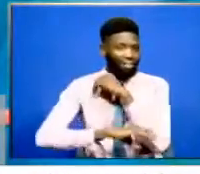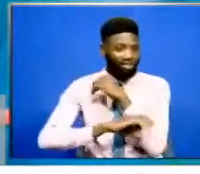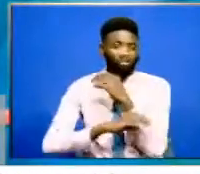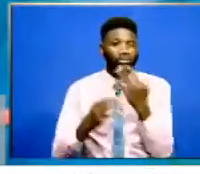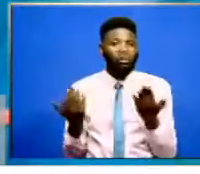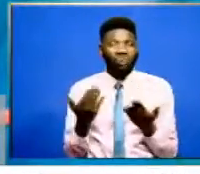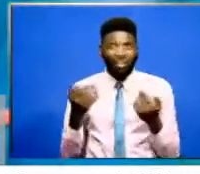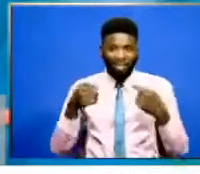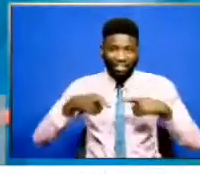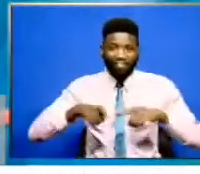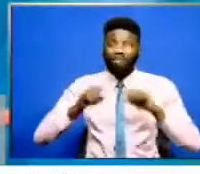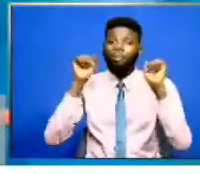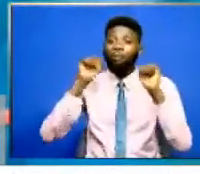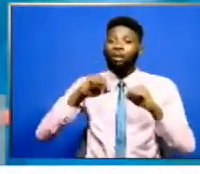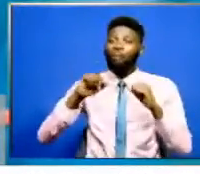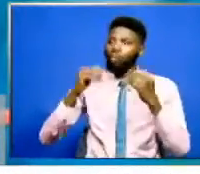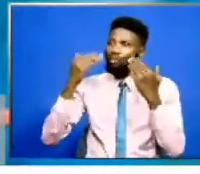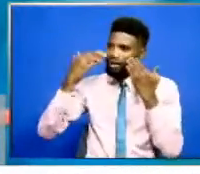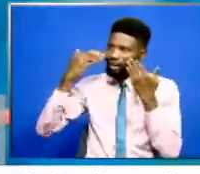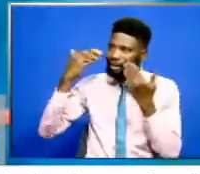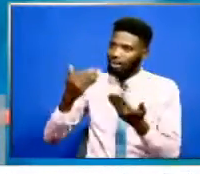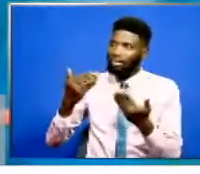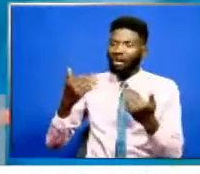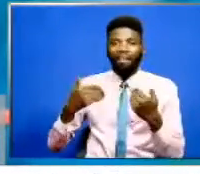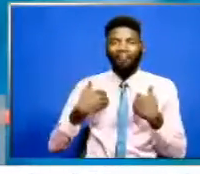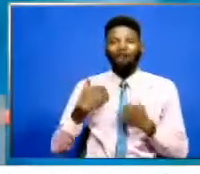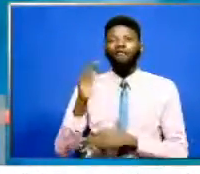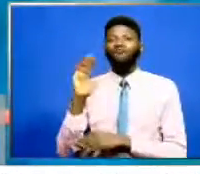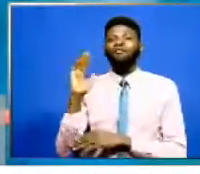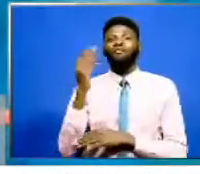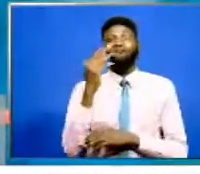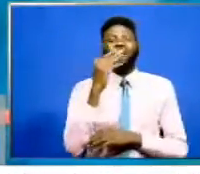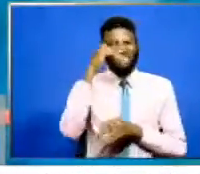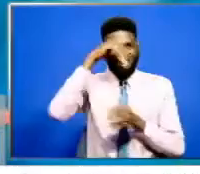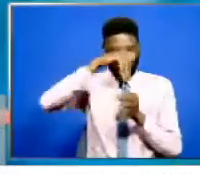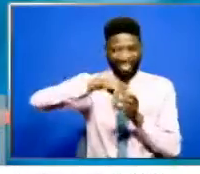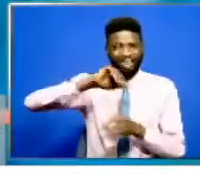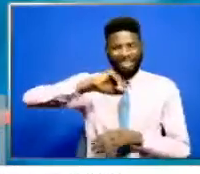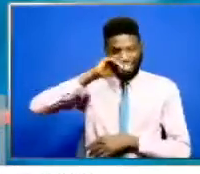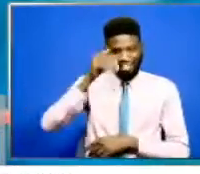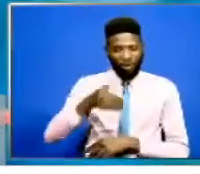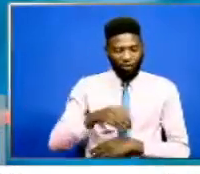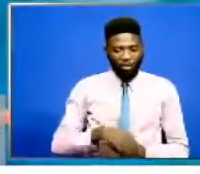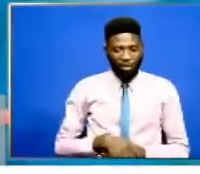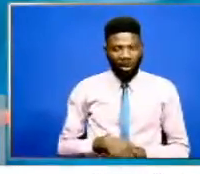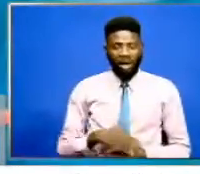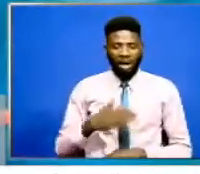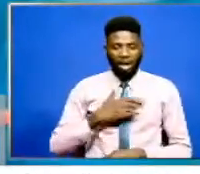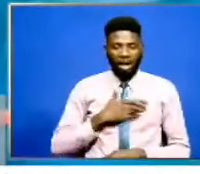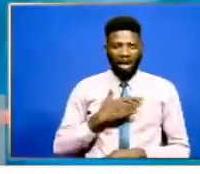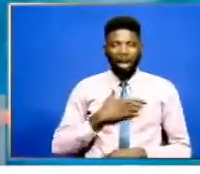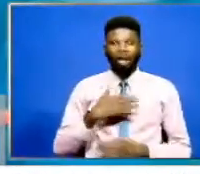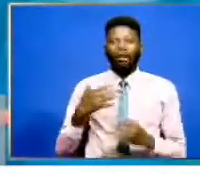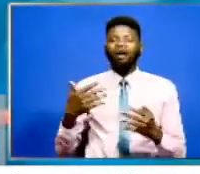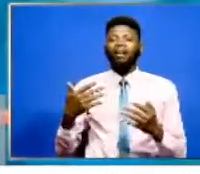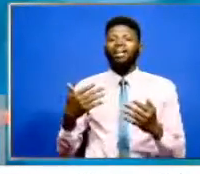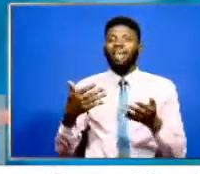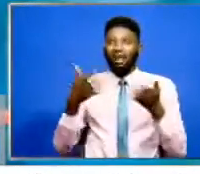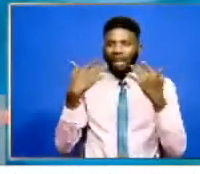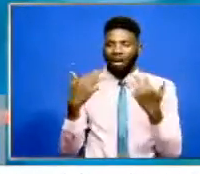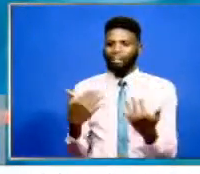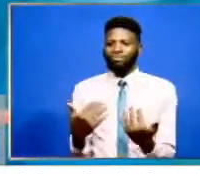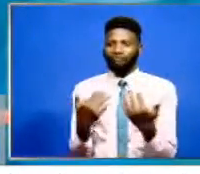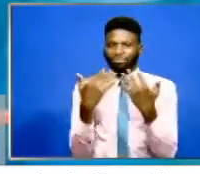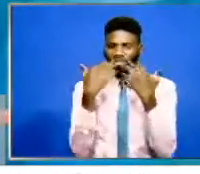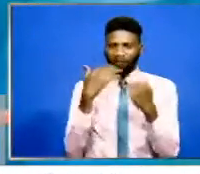really a forest in a city. This air that we are breathing is clean. This